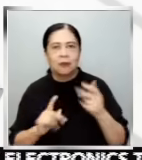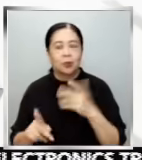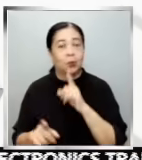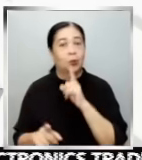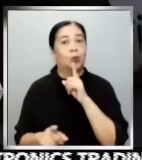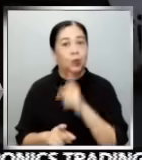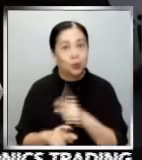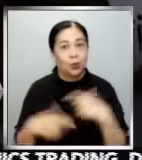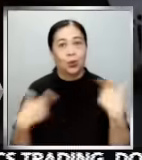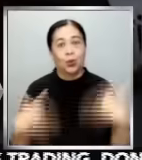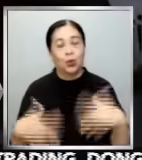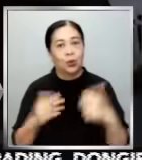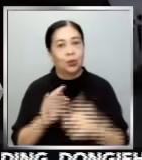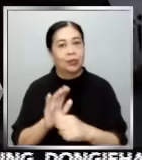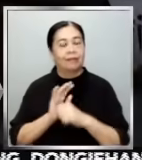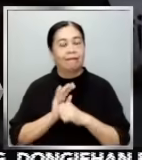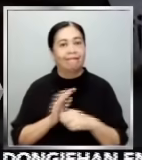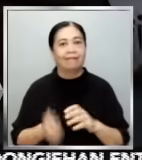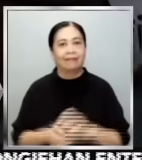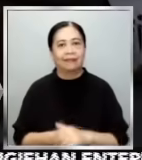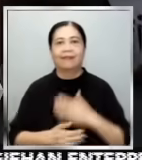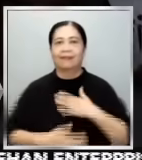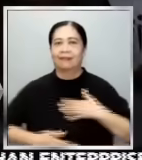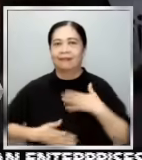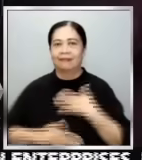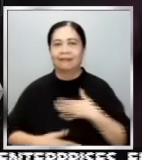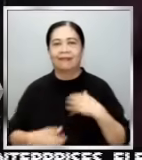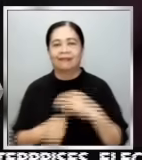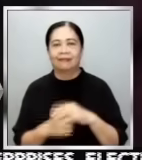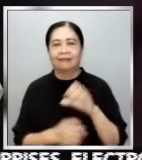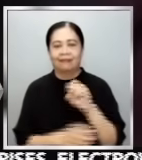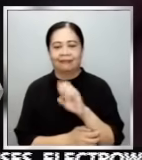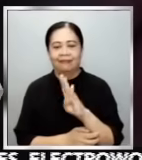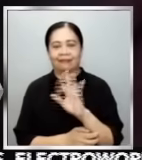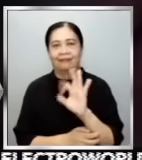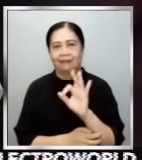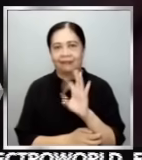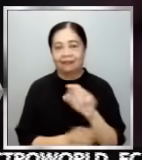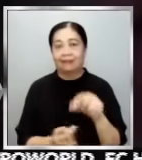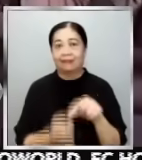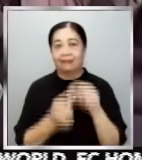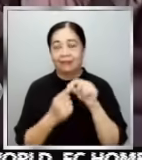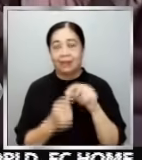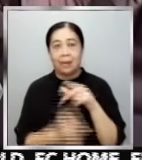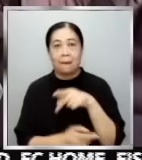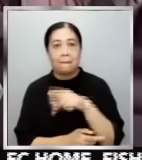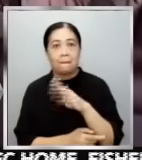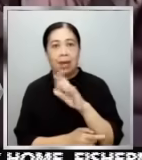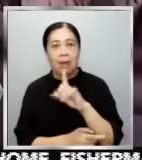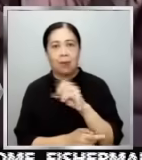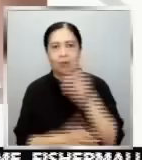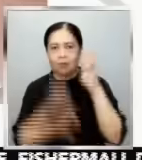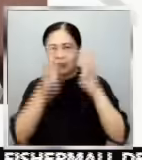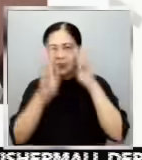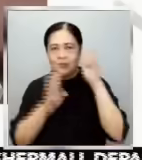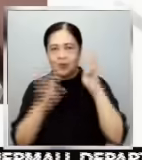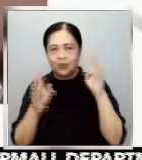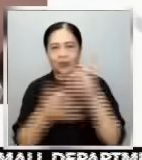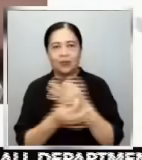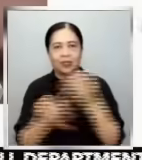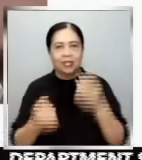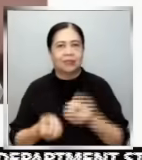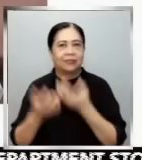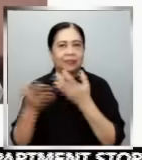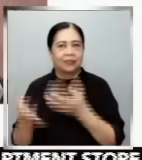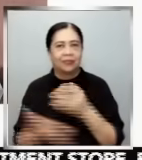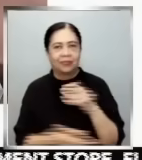just so impressed nag-enjoy raw ng husto ang sp19 lalo na si Pablo dahil daw sa creative Freedom na binigay sa kanila ni Jake